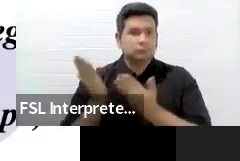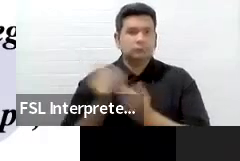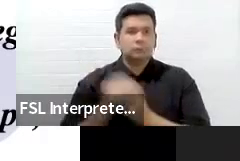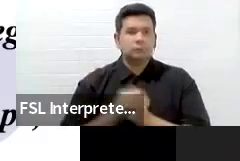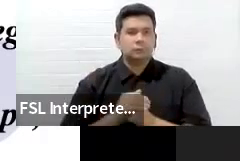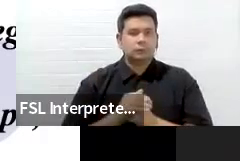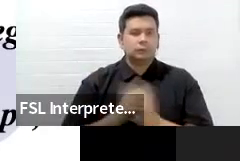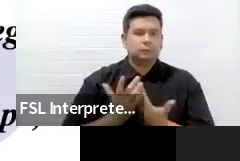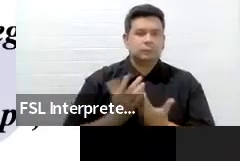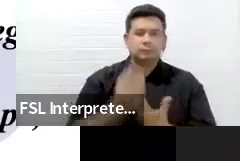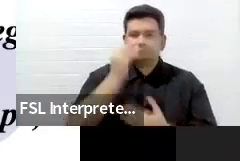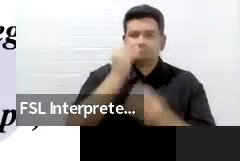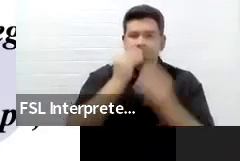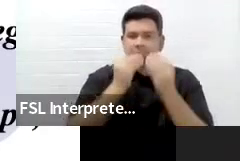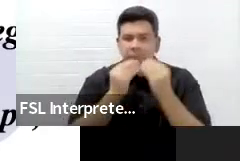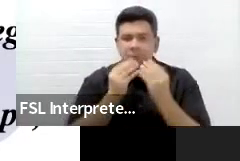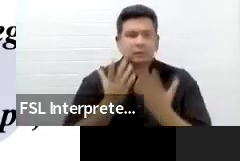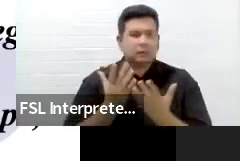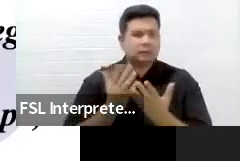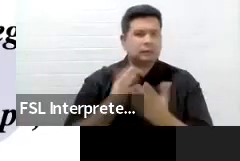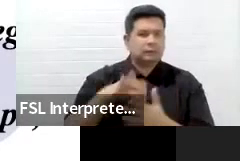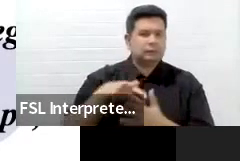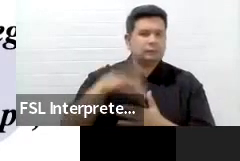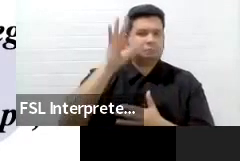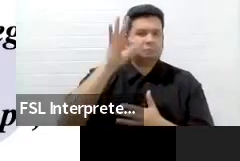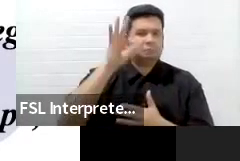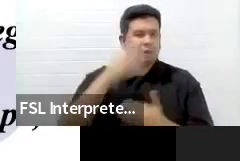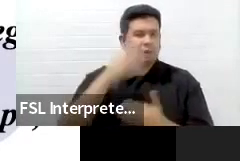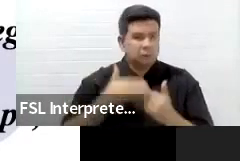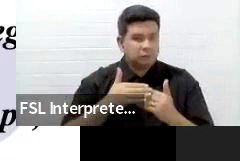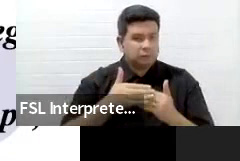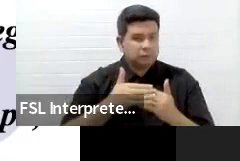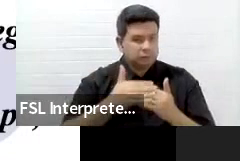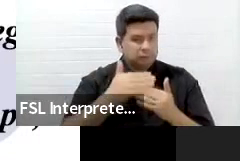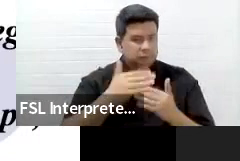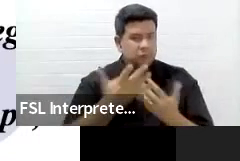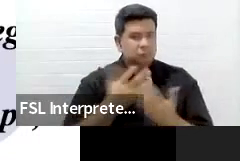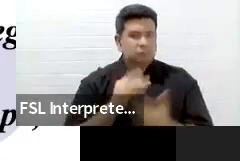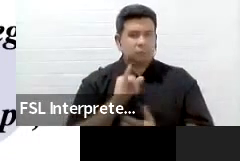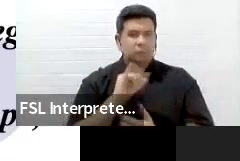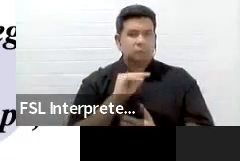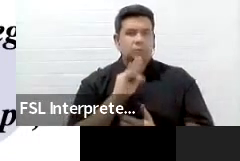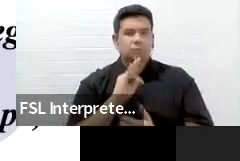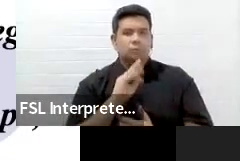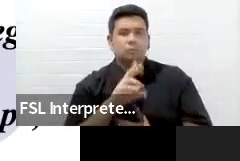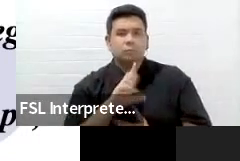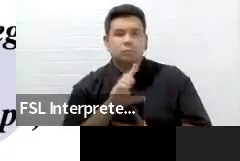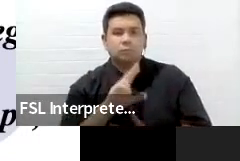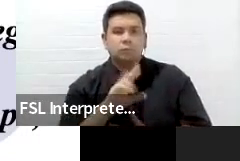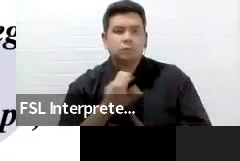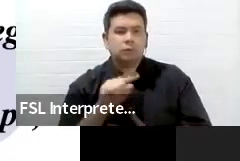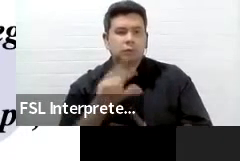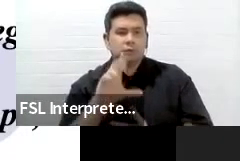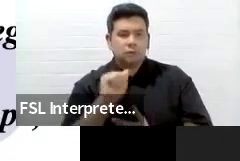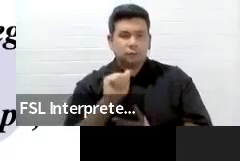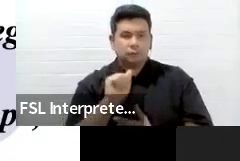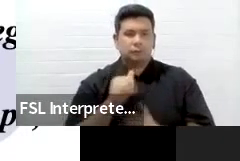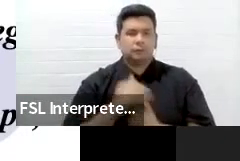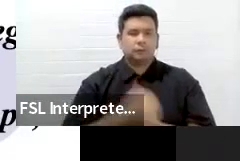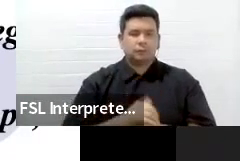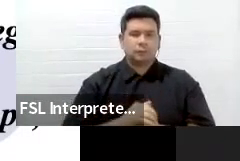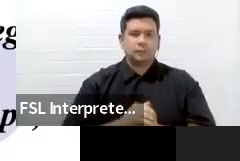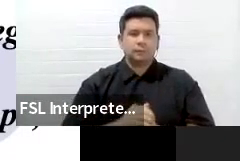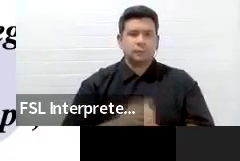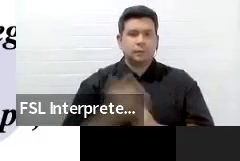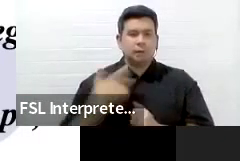findings of the Bureau of Health after the pandemic. As you can see, some of these, some of those in